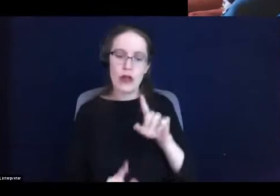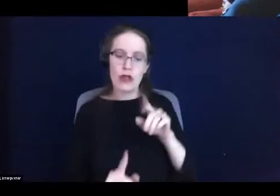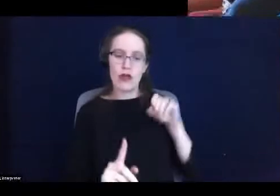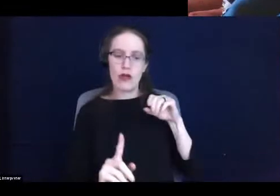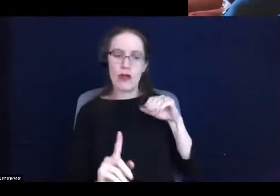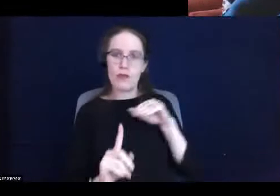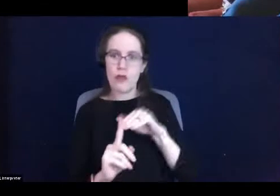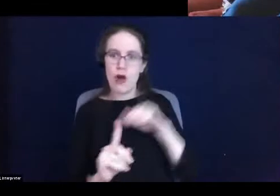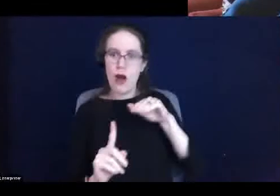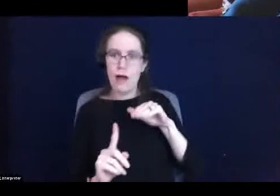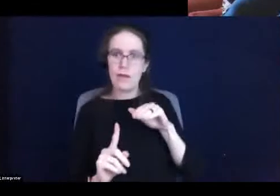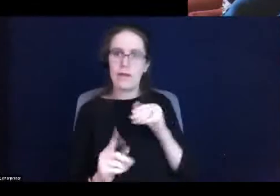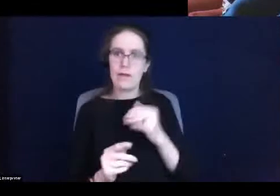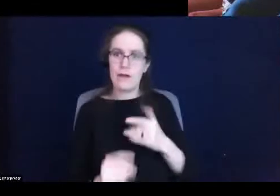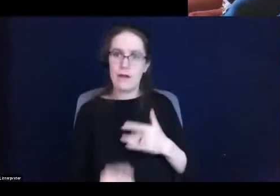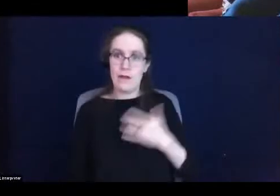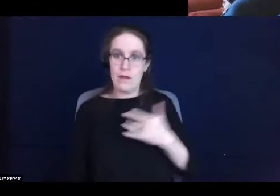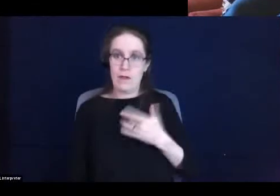plans.